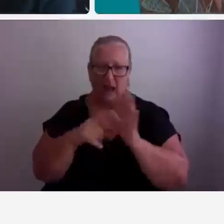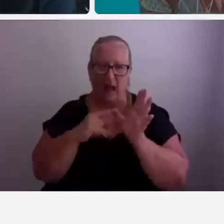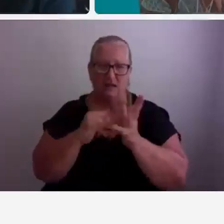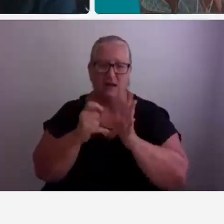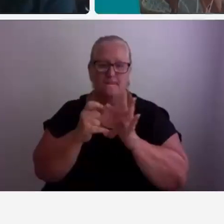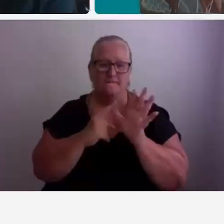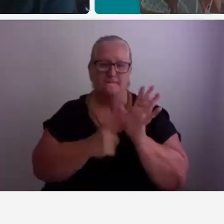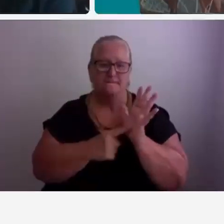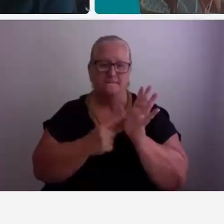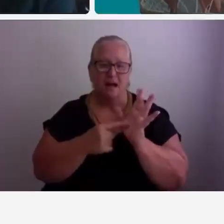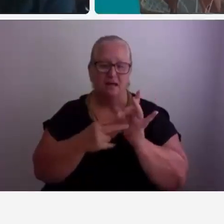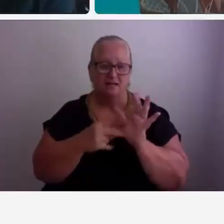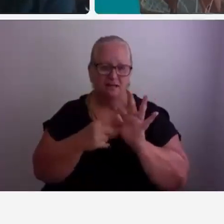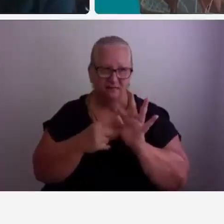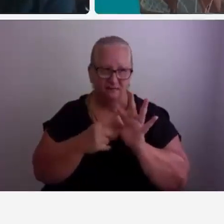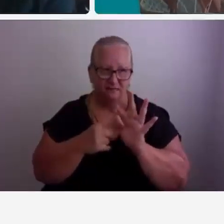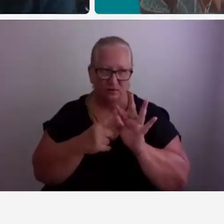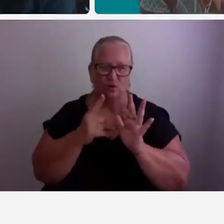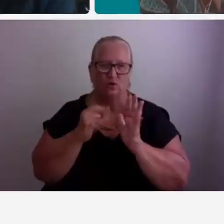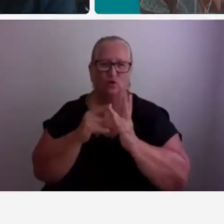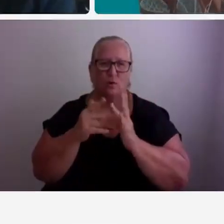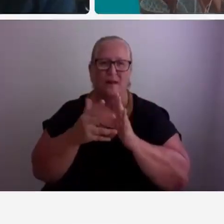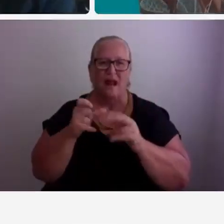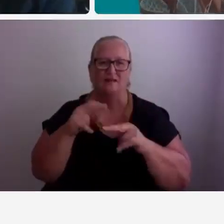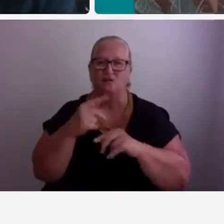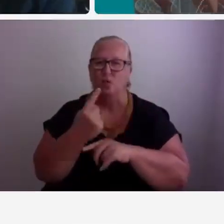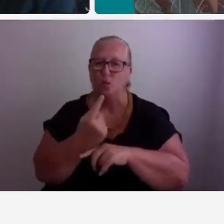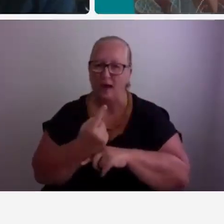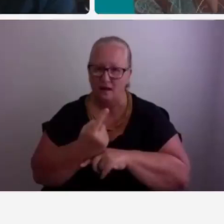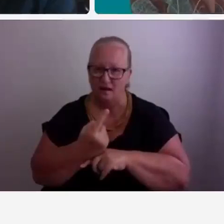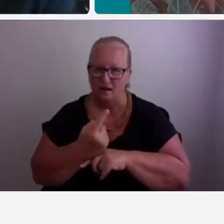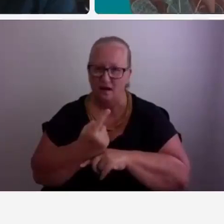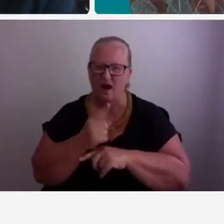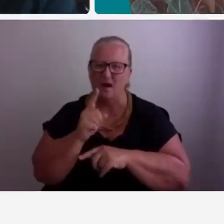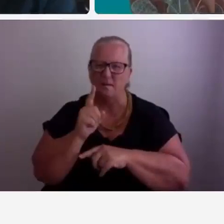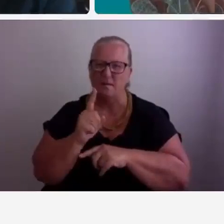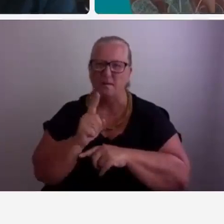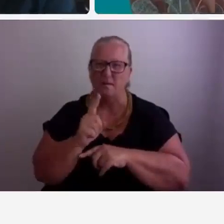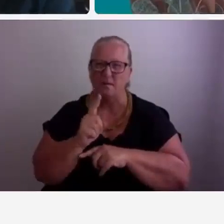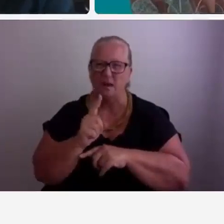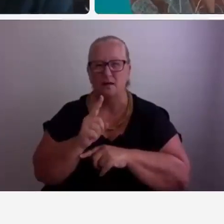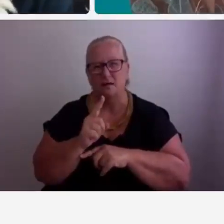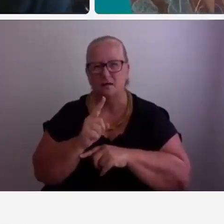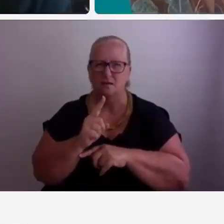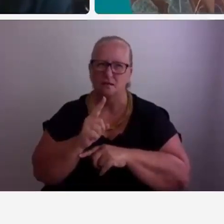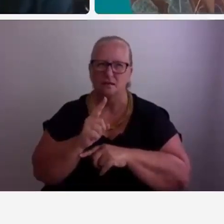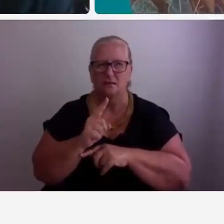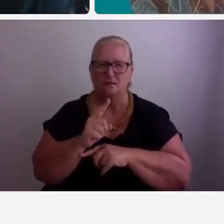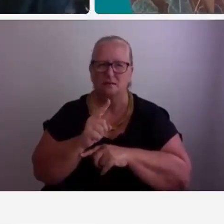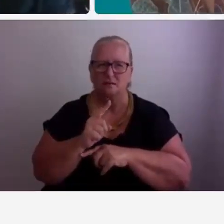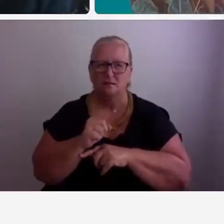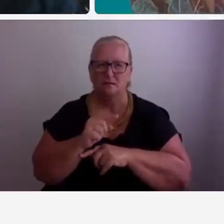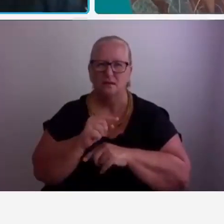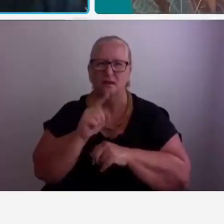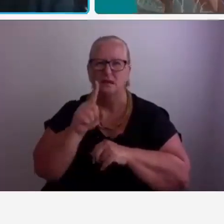care and therefore would be classification 1. But I guess that wouldn't be the circumstance in all situations. We'll need to